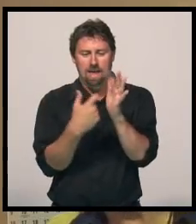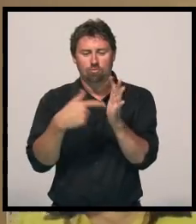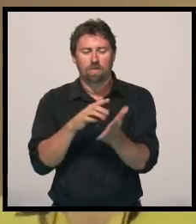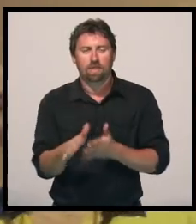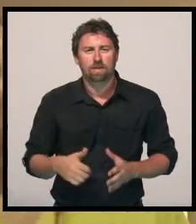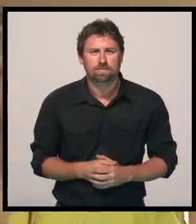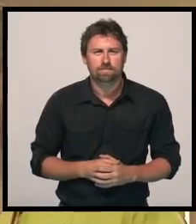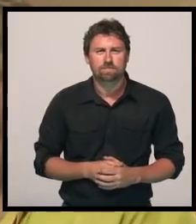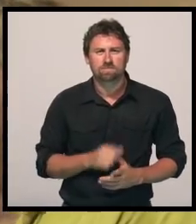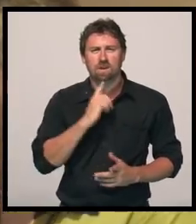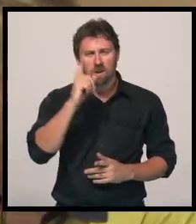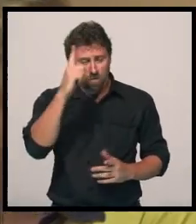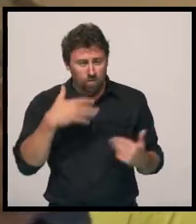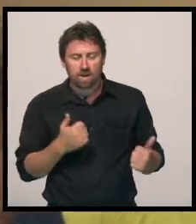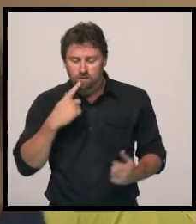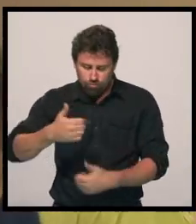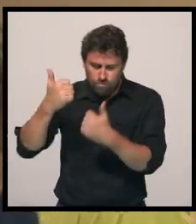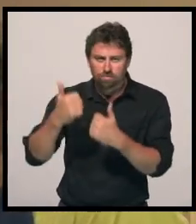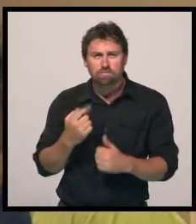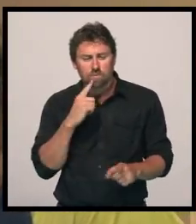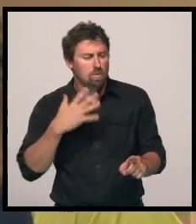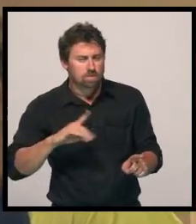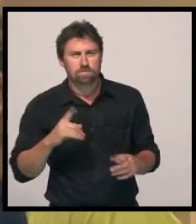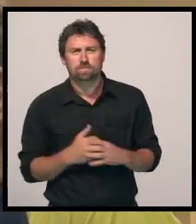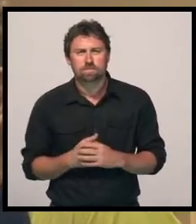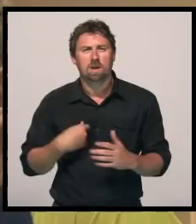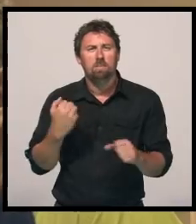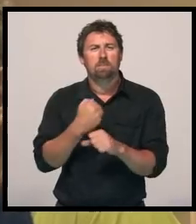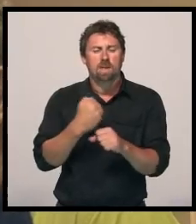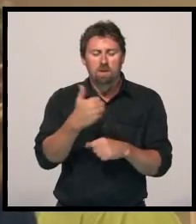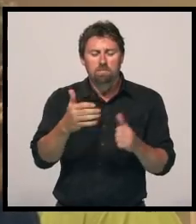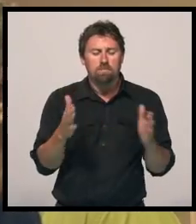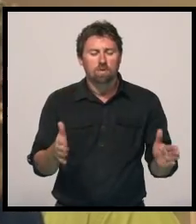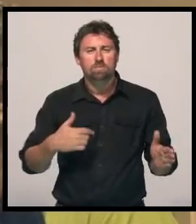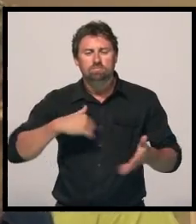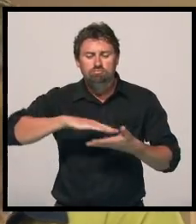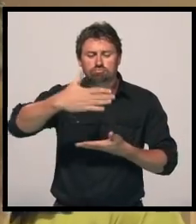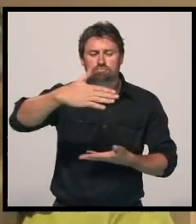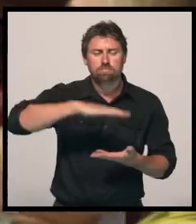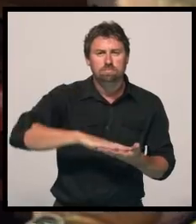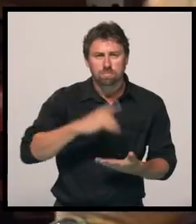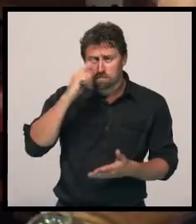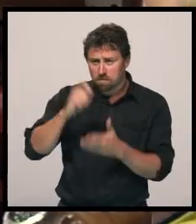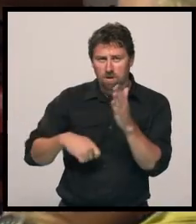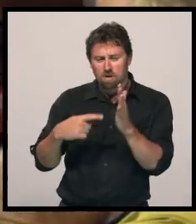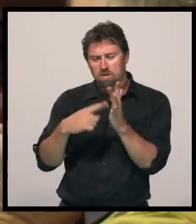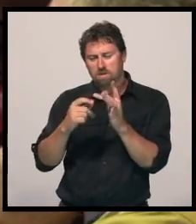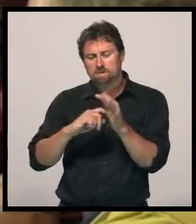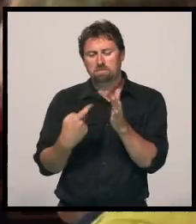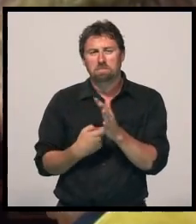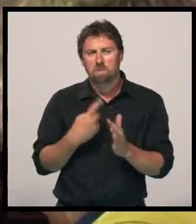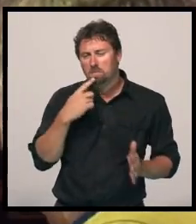are you today? G'day mate, good, good. What can we do for you today? Doing a couple of boxes, and I was wondering if could get some timber from you. I need about